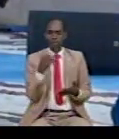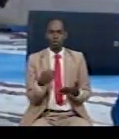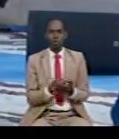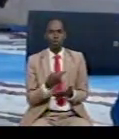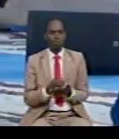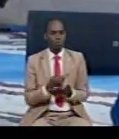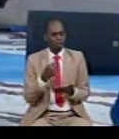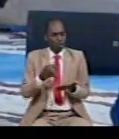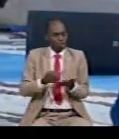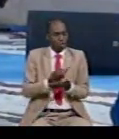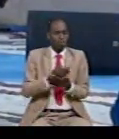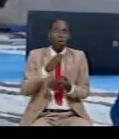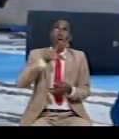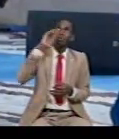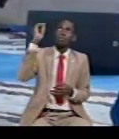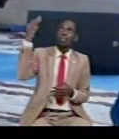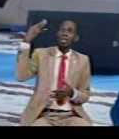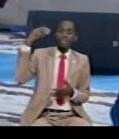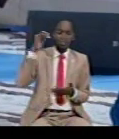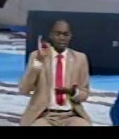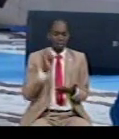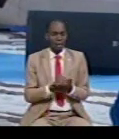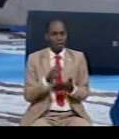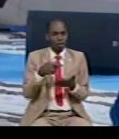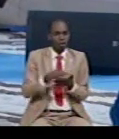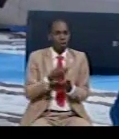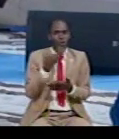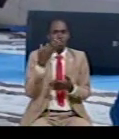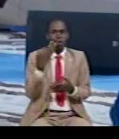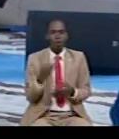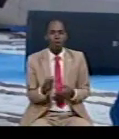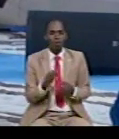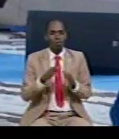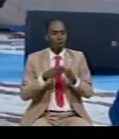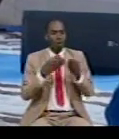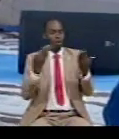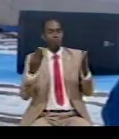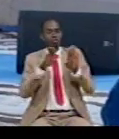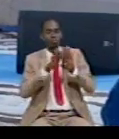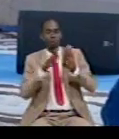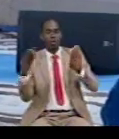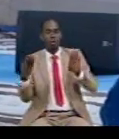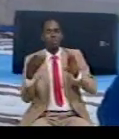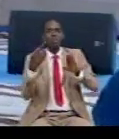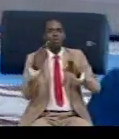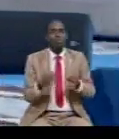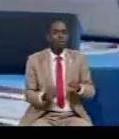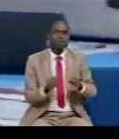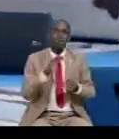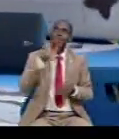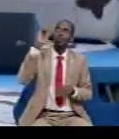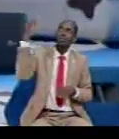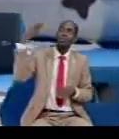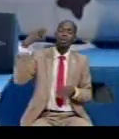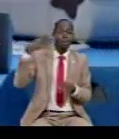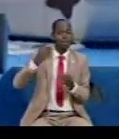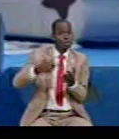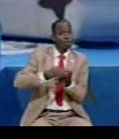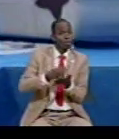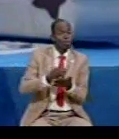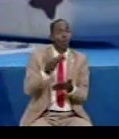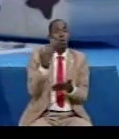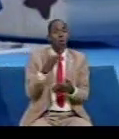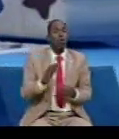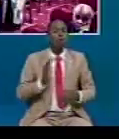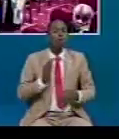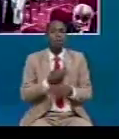of grace. It is the gospel of the open door. It is the gospel of our